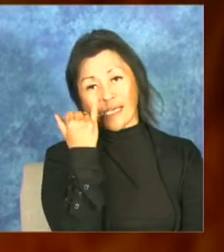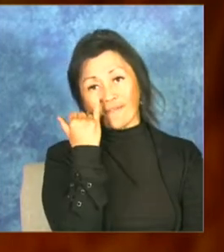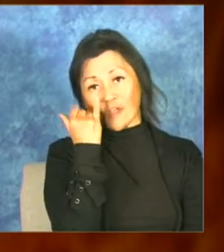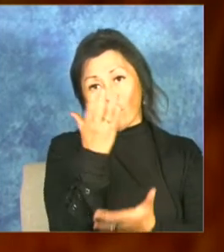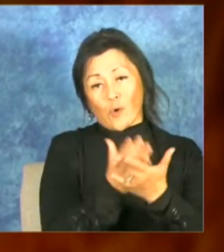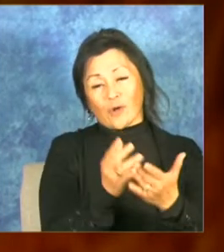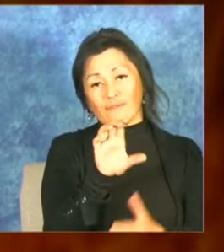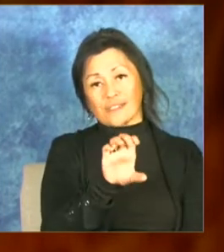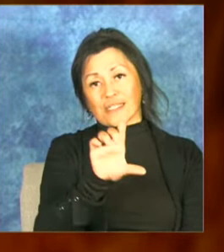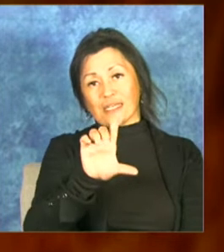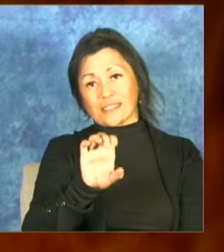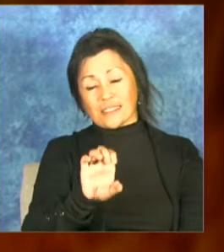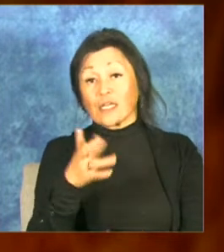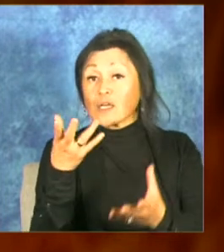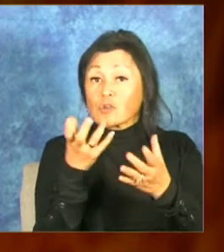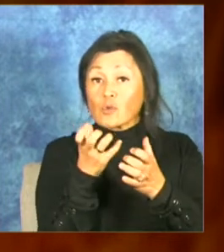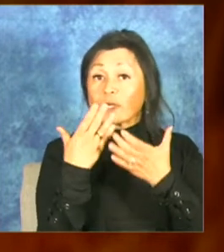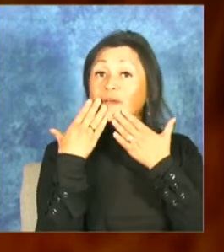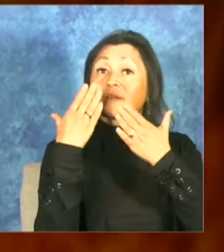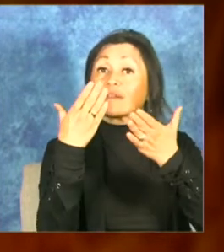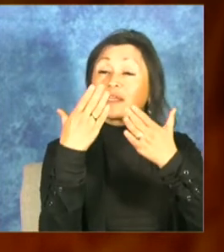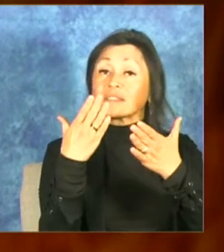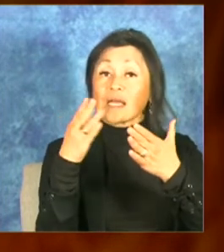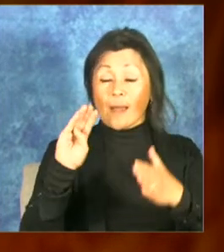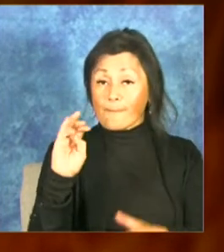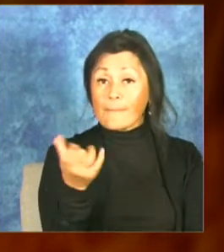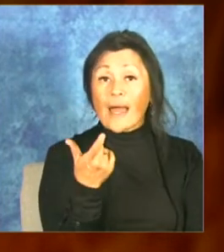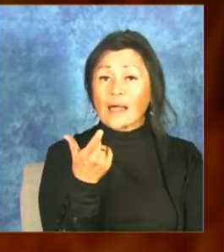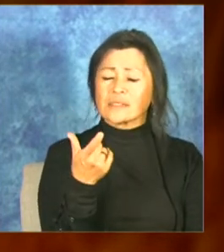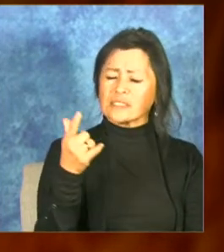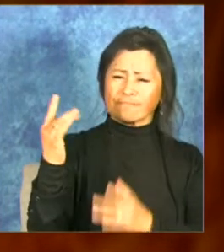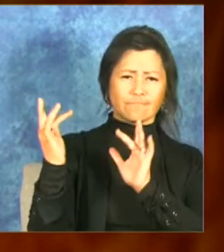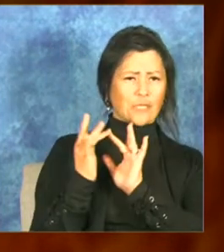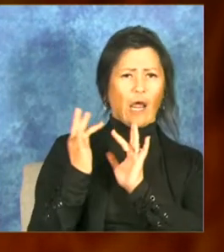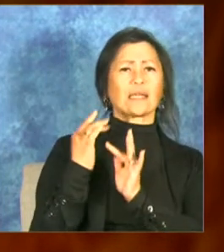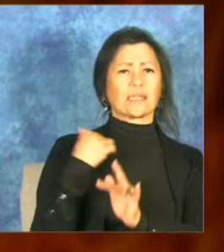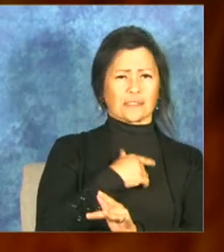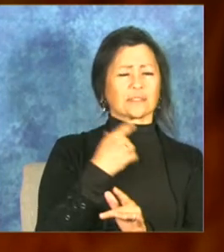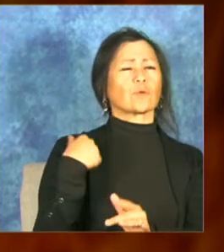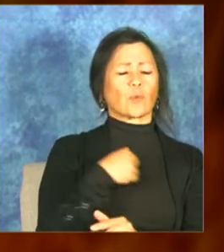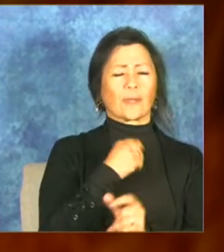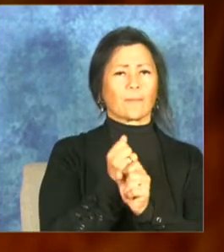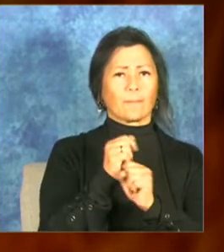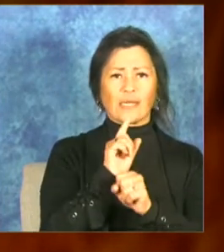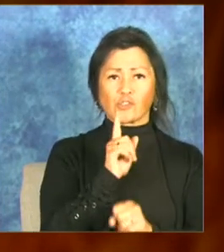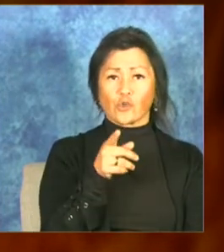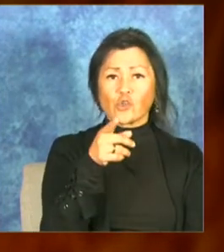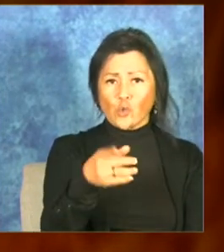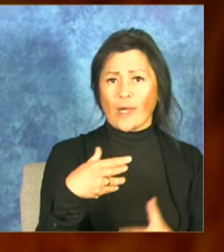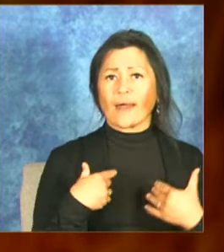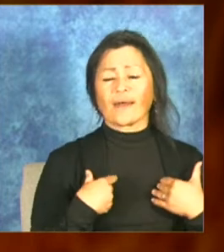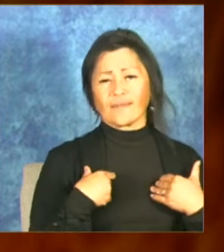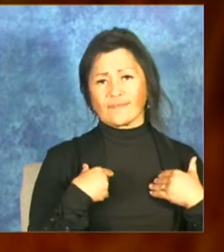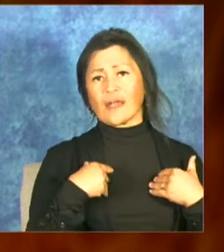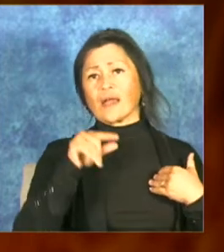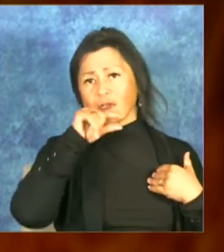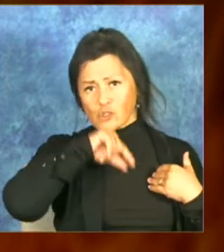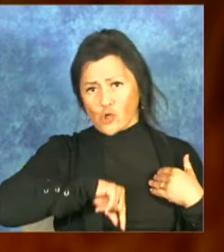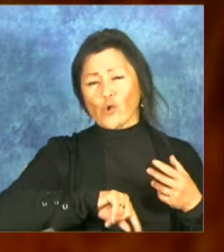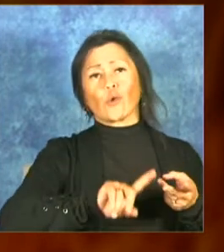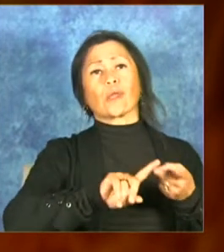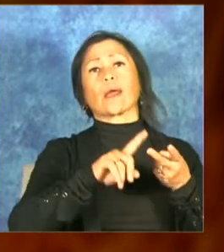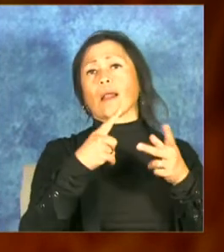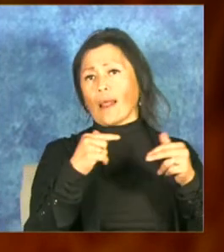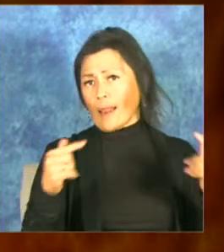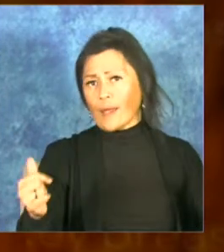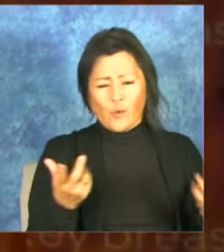part of CLC and you want a Thanksgiving bag, all you got to do is reach out to us. We will make sure that you have a turkey and everything